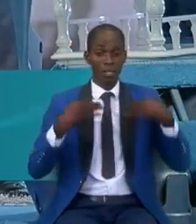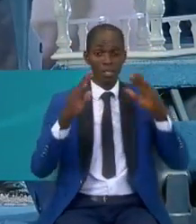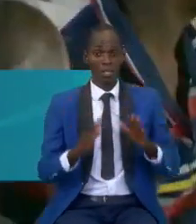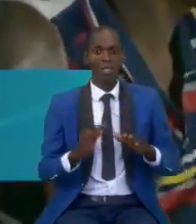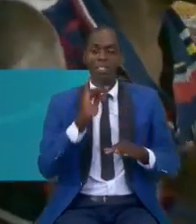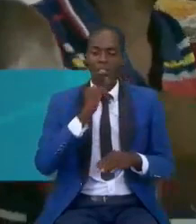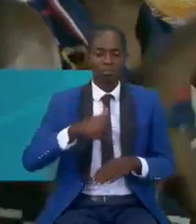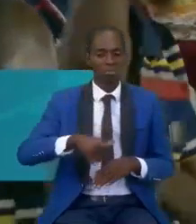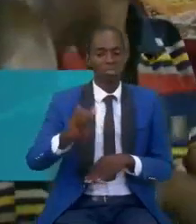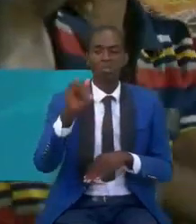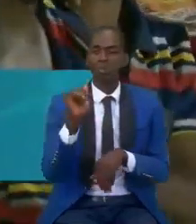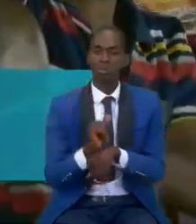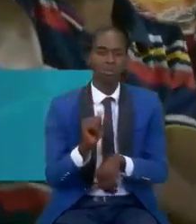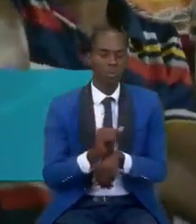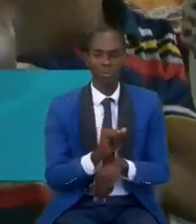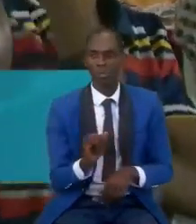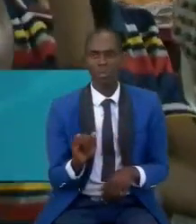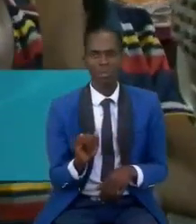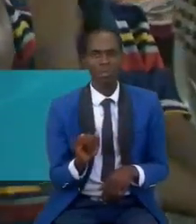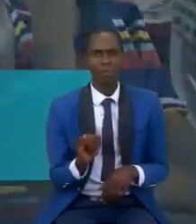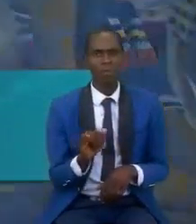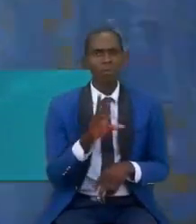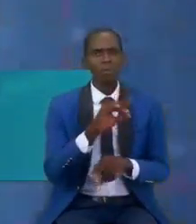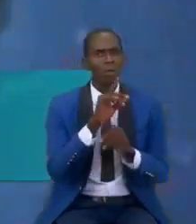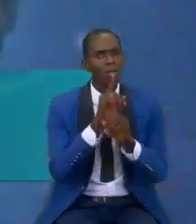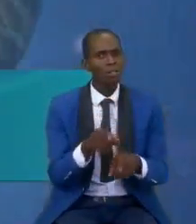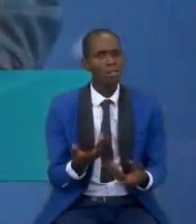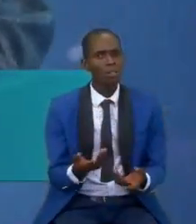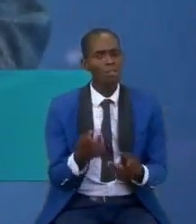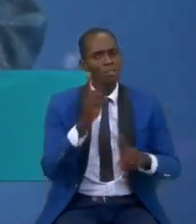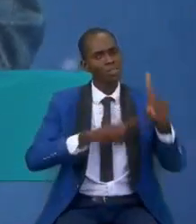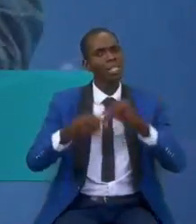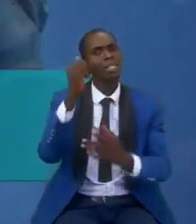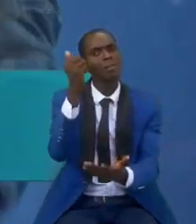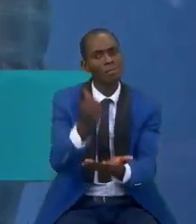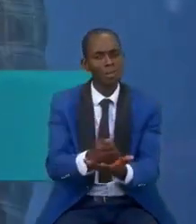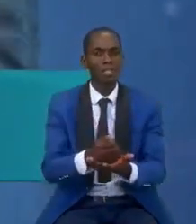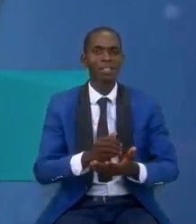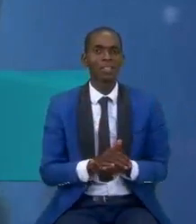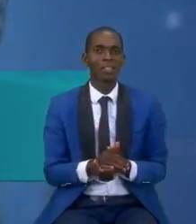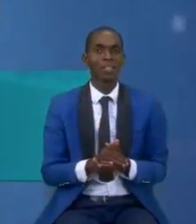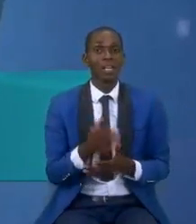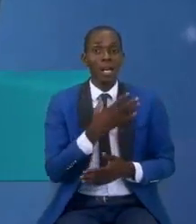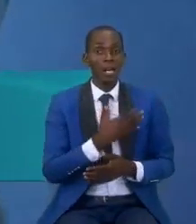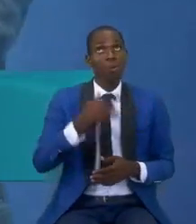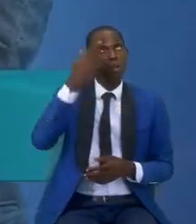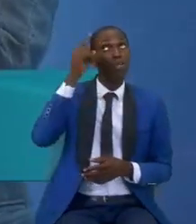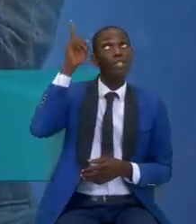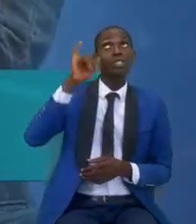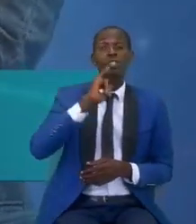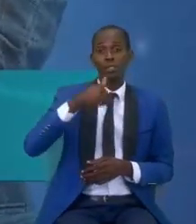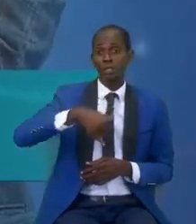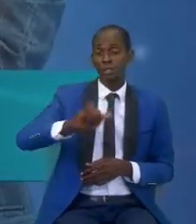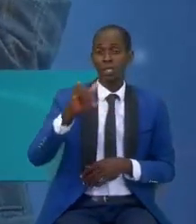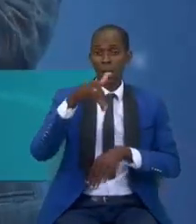amen. And because he's still at work, that's why we come to him. And before I read